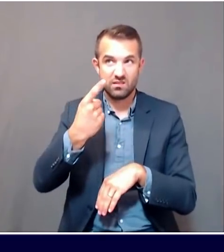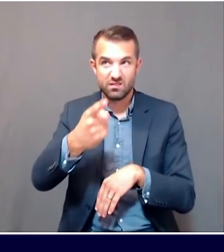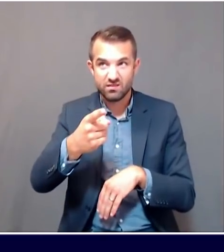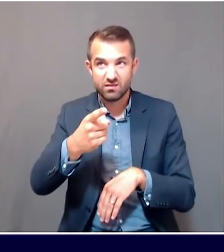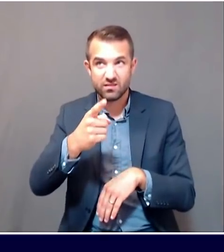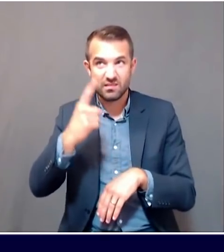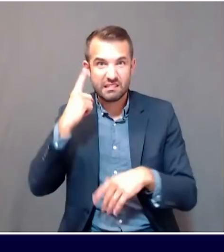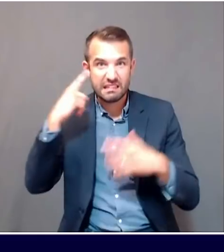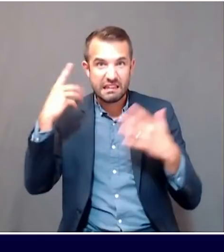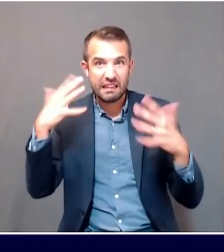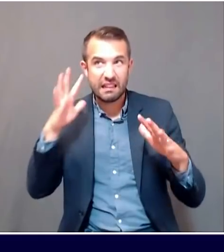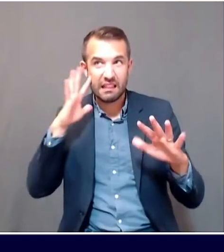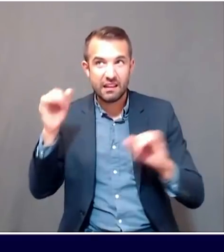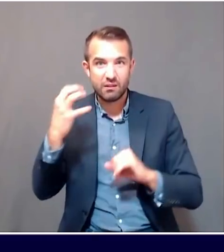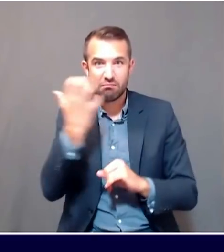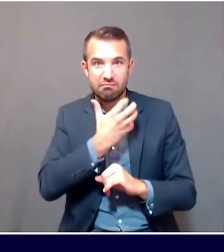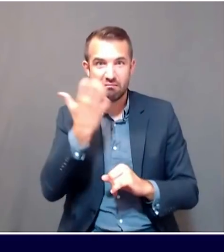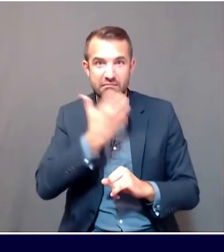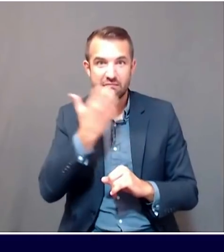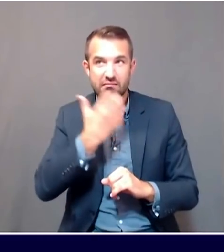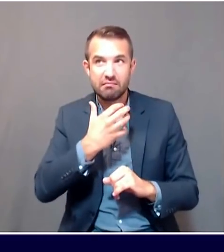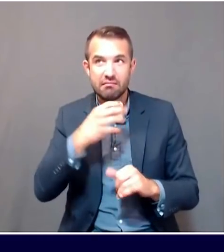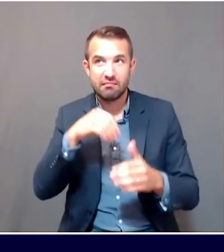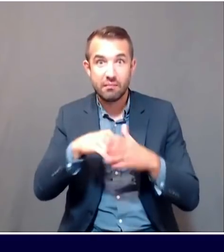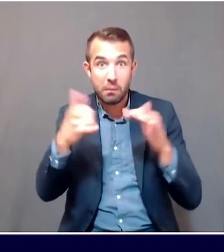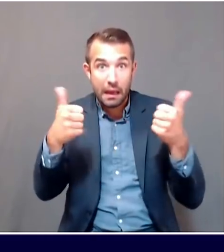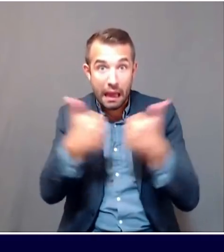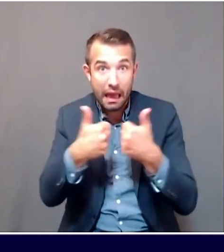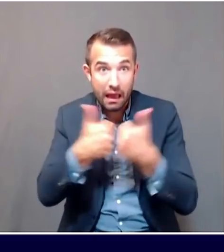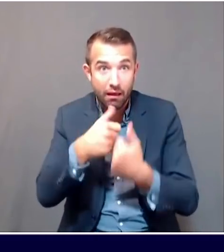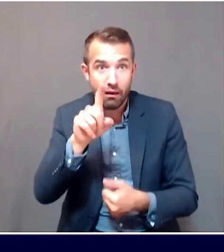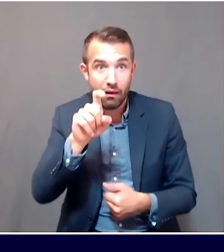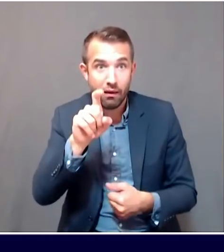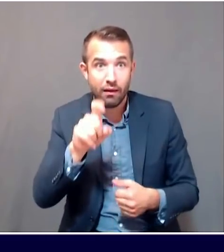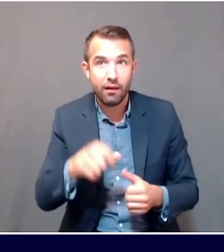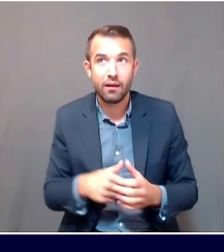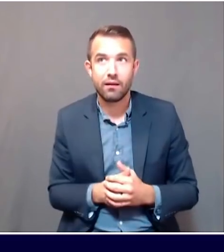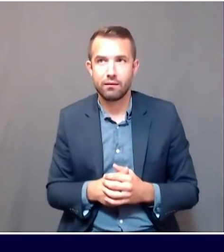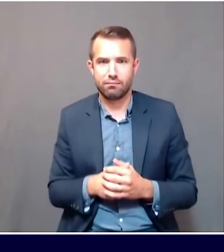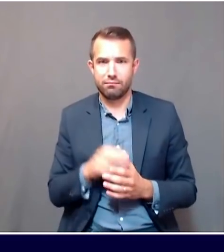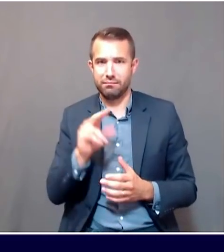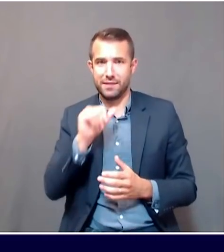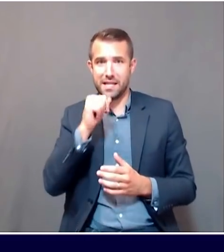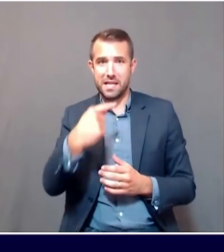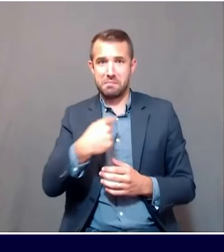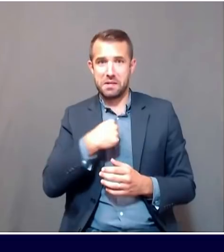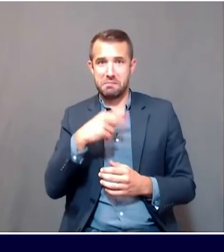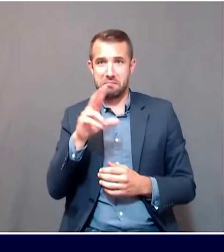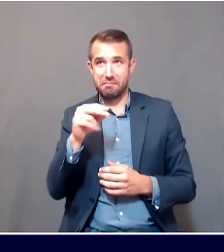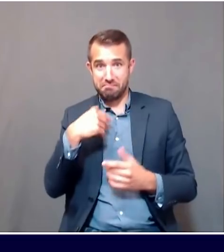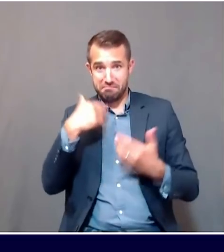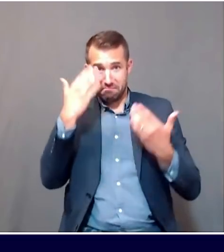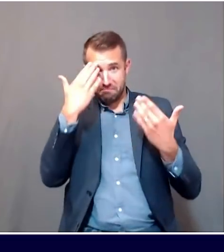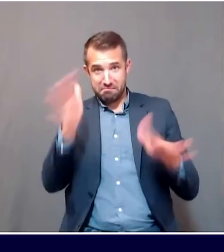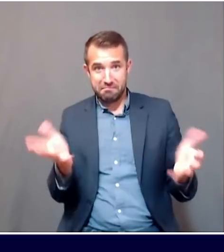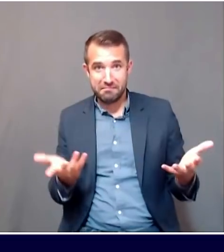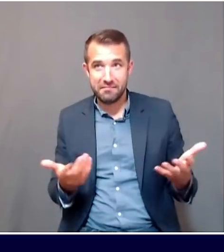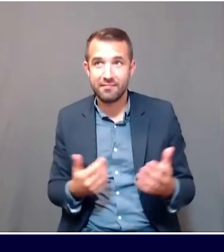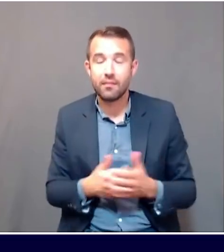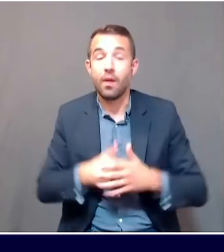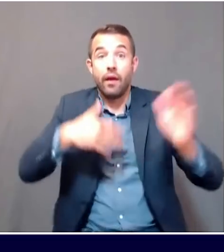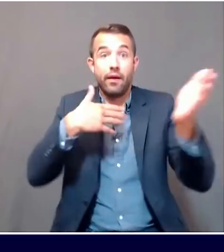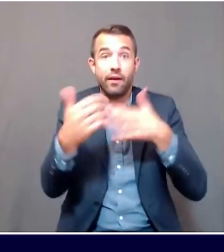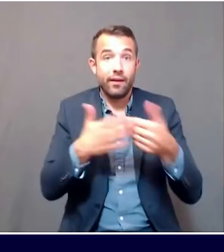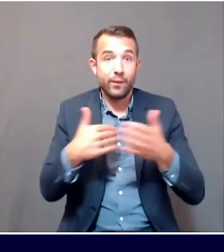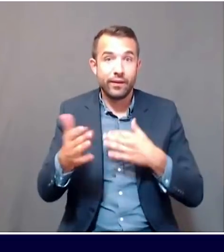not coming from me. I don't know where that's coming from. Anyway, in the past 24 hours, we've heard about positive cases at